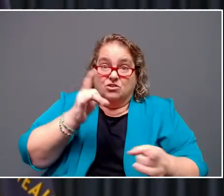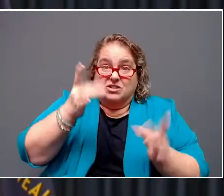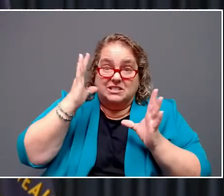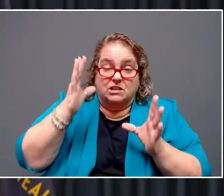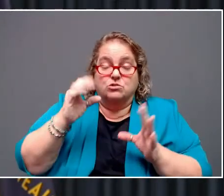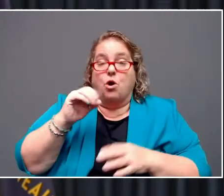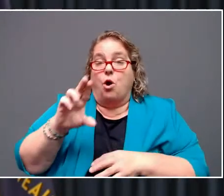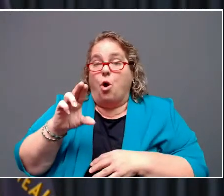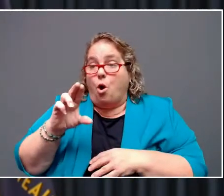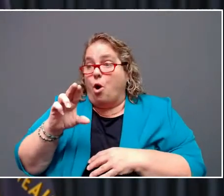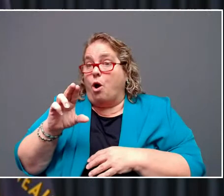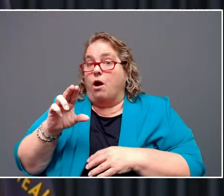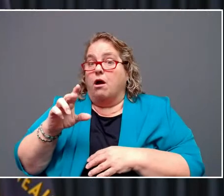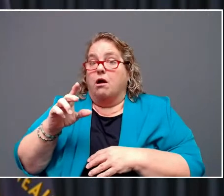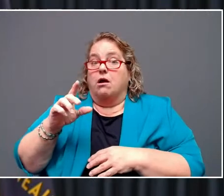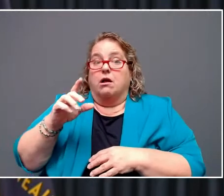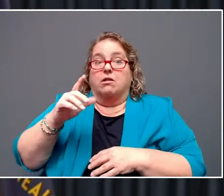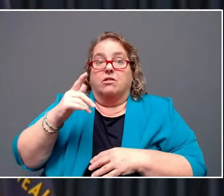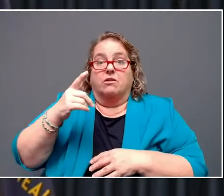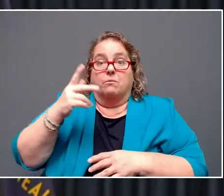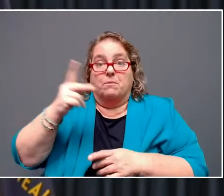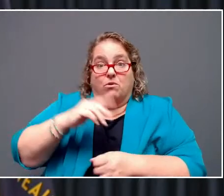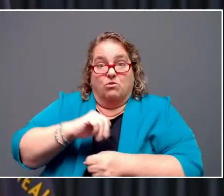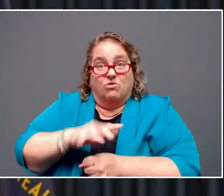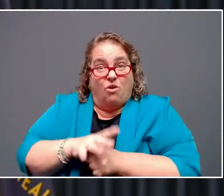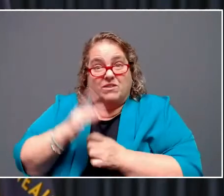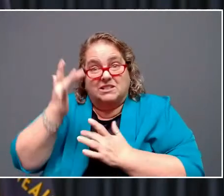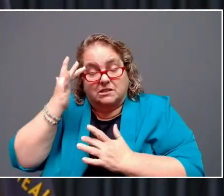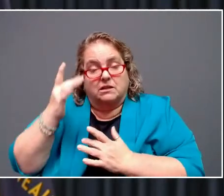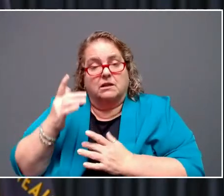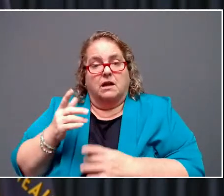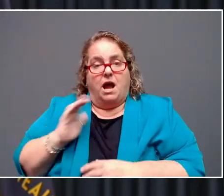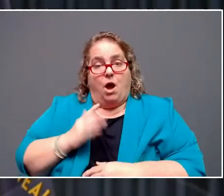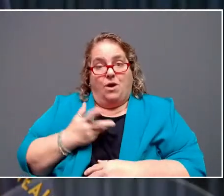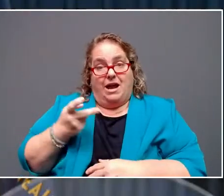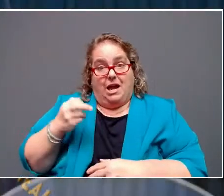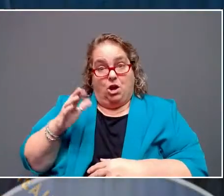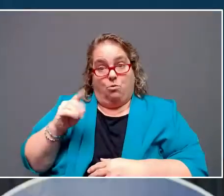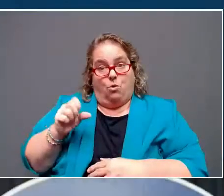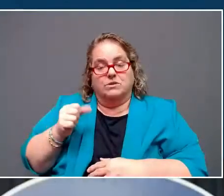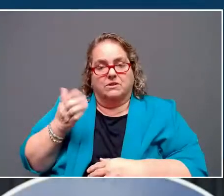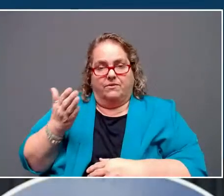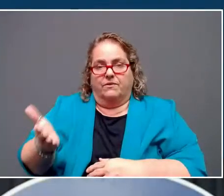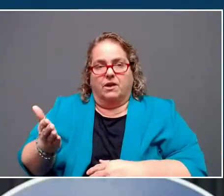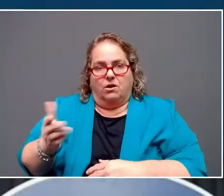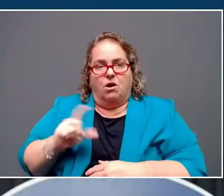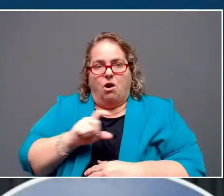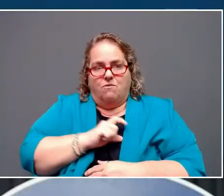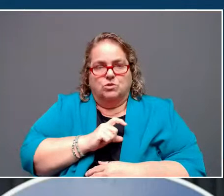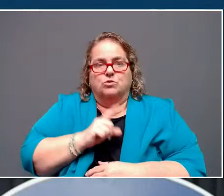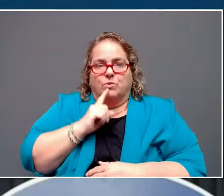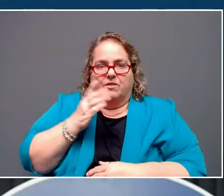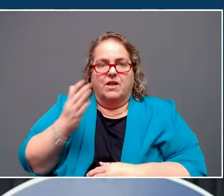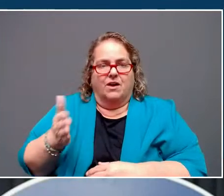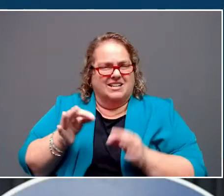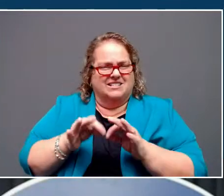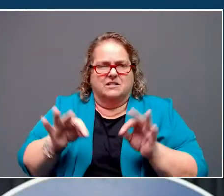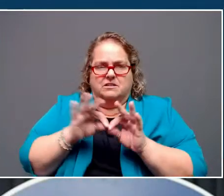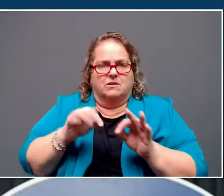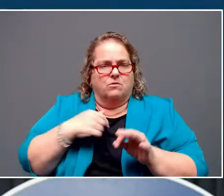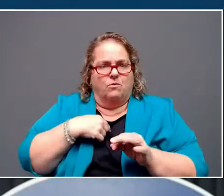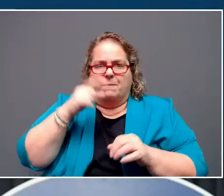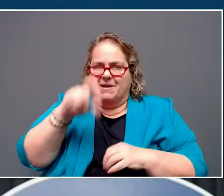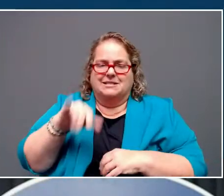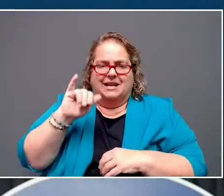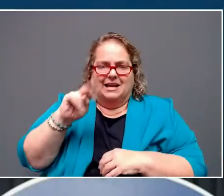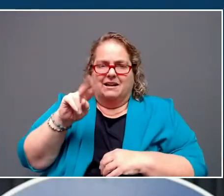the brave heroes who are there for Kentuckians during their greatest times of need. It's essential that we invest in them, because